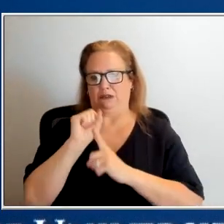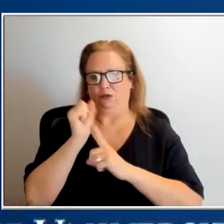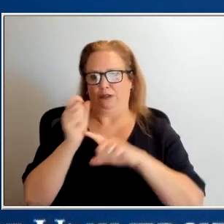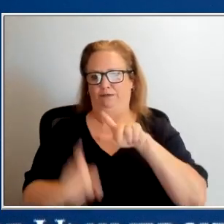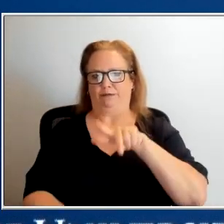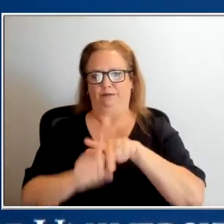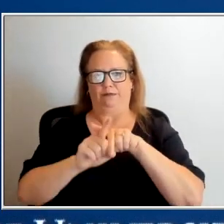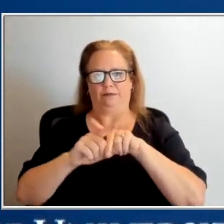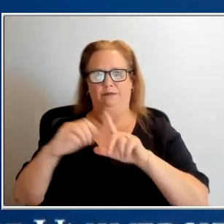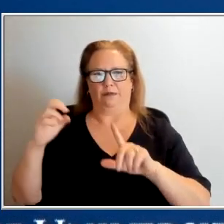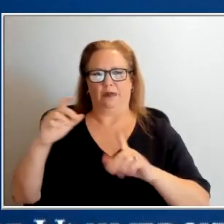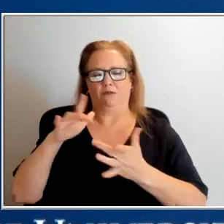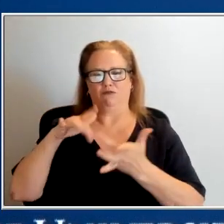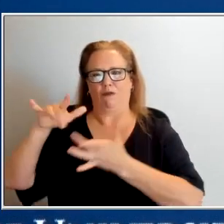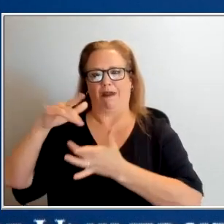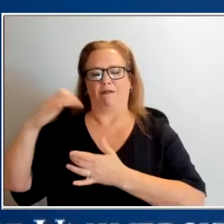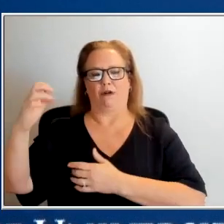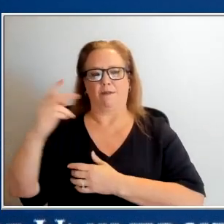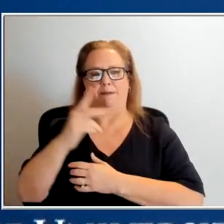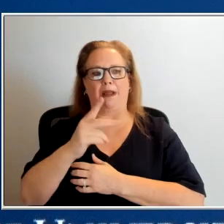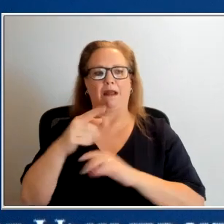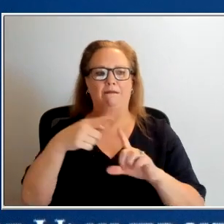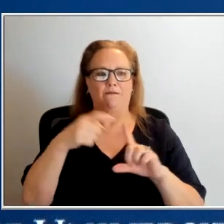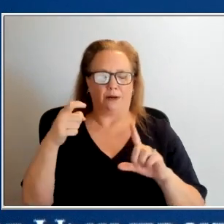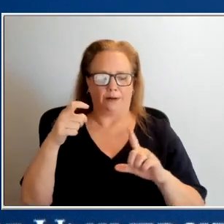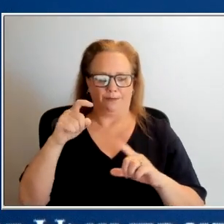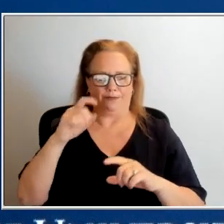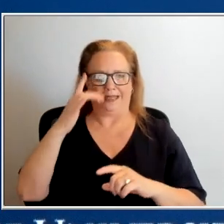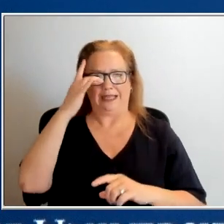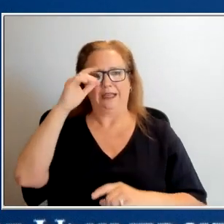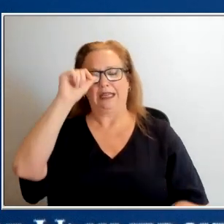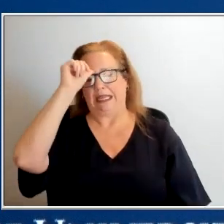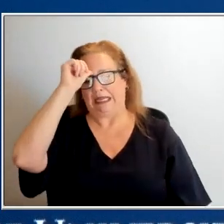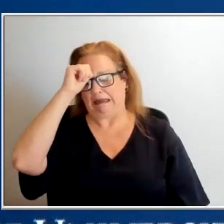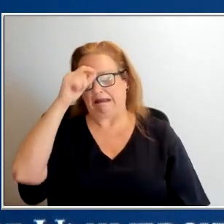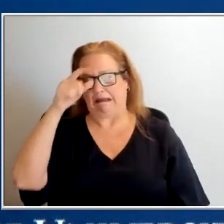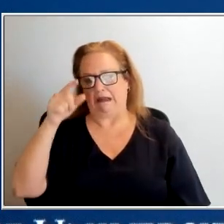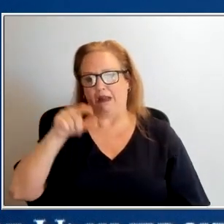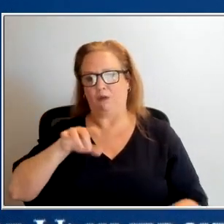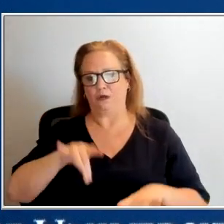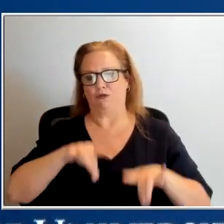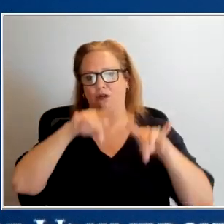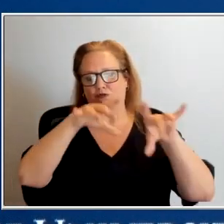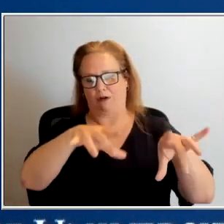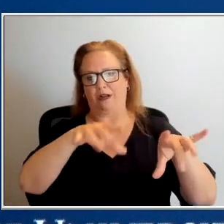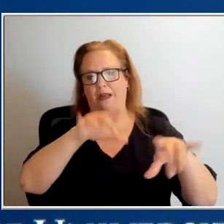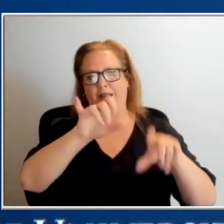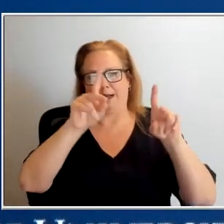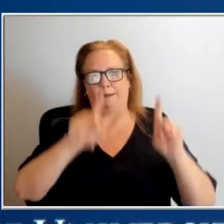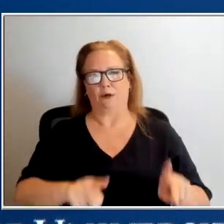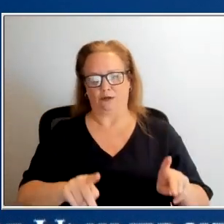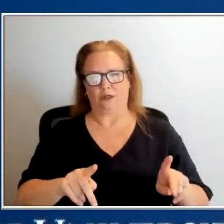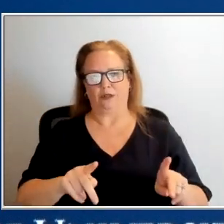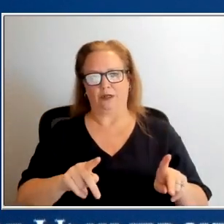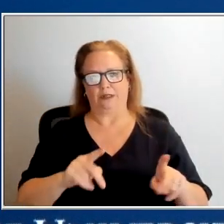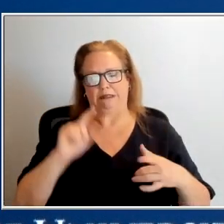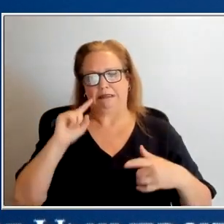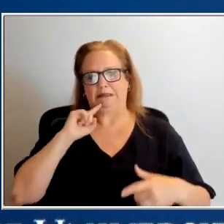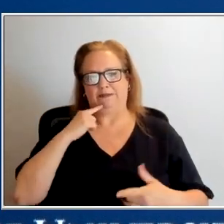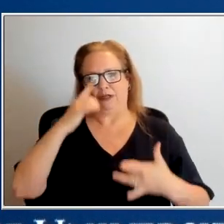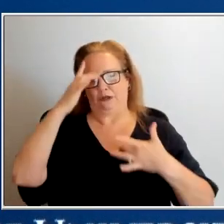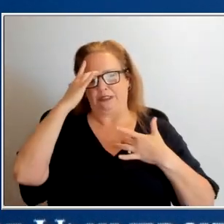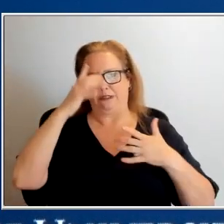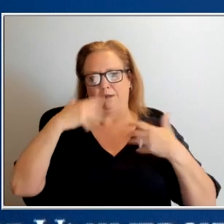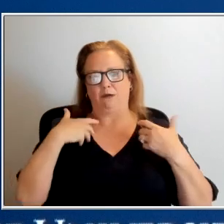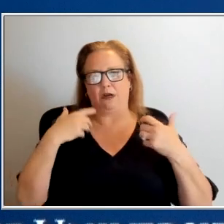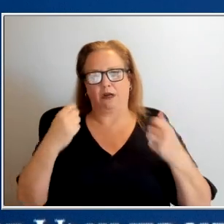returning traveler from India that went to Australia. That person did have some pretty severe disease, but is recovering